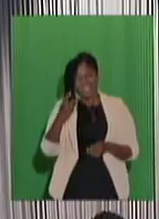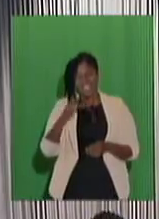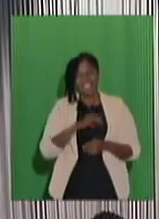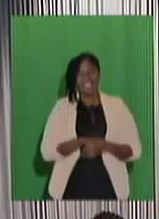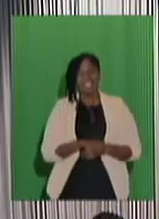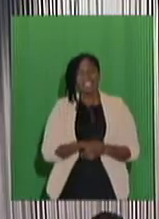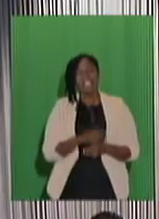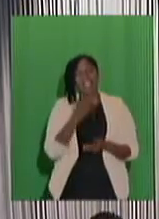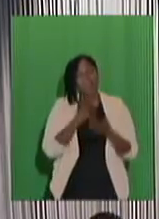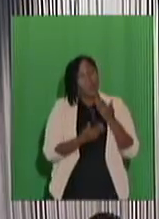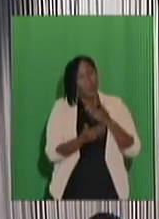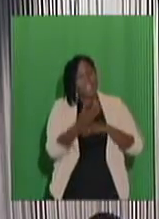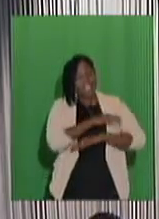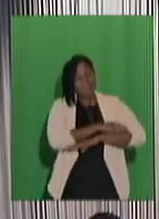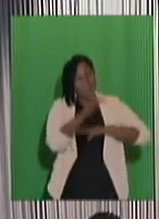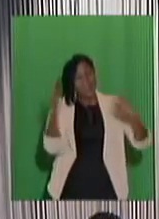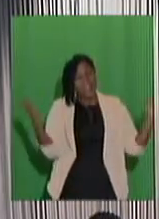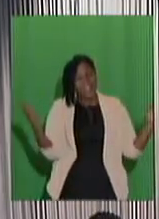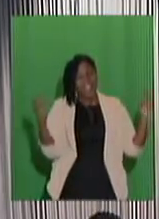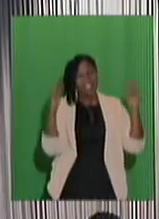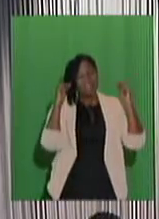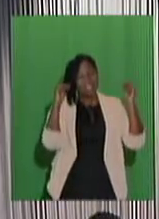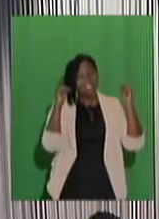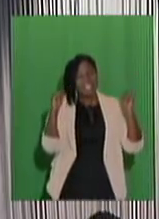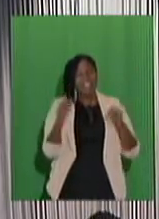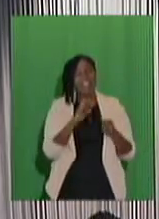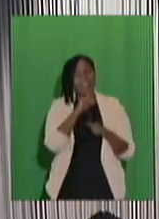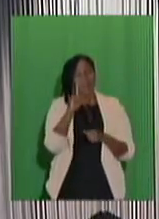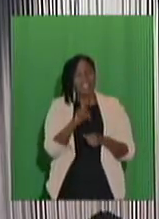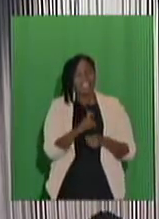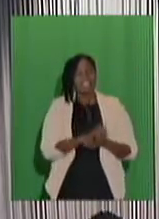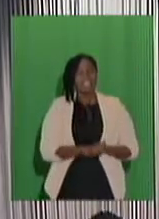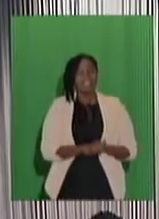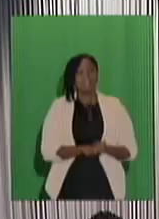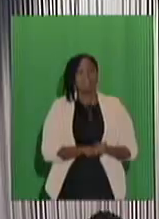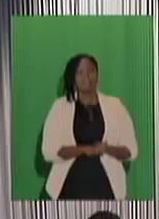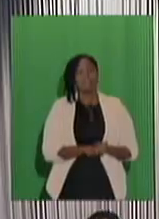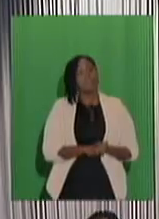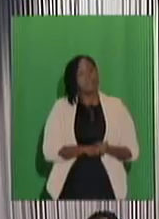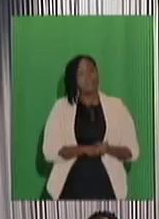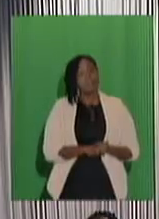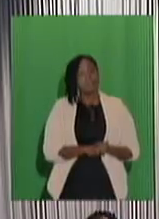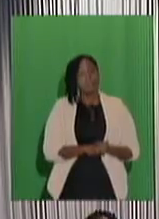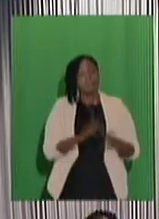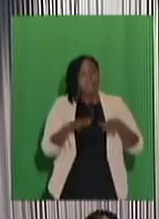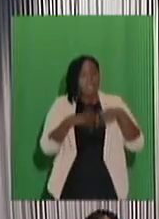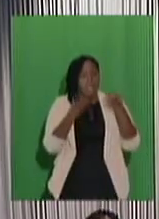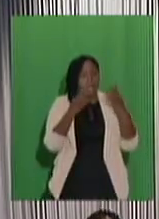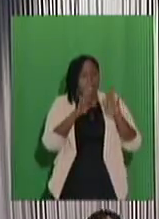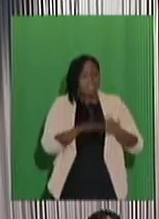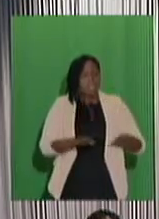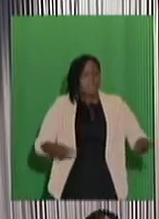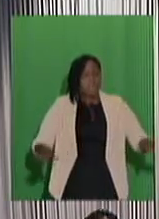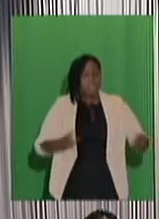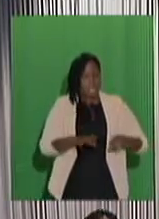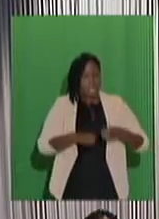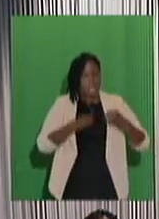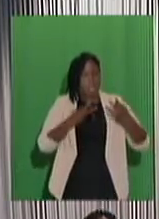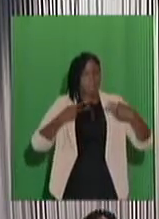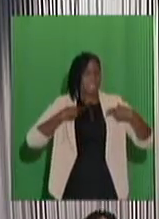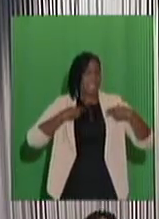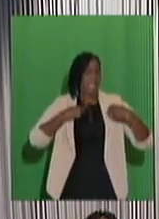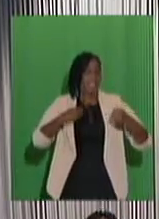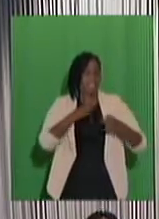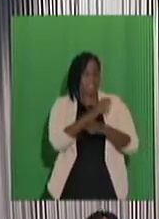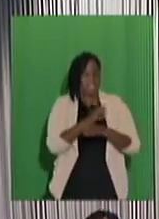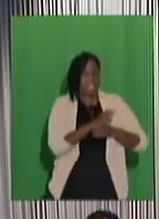Hi, good morning, Minister. First question to you. How many children and healthcare professionals have been tested, and how many positive results do we